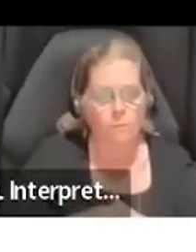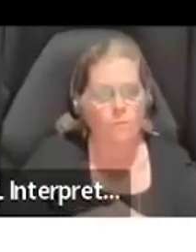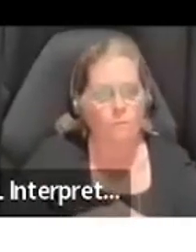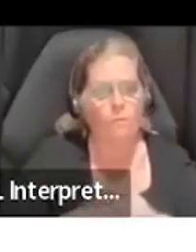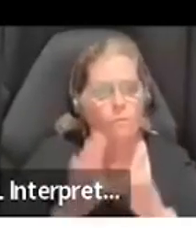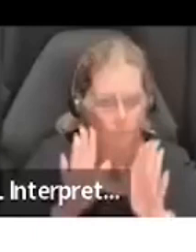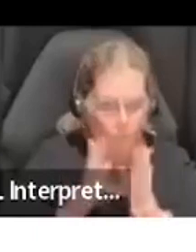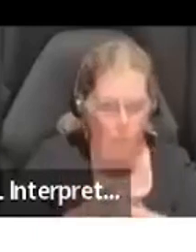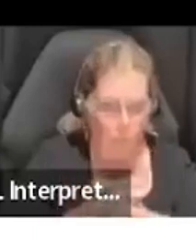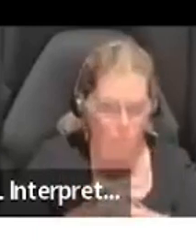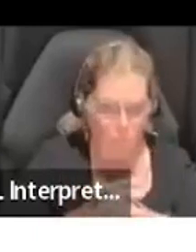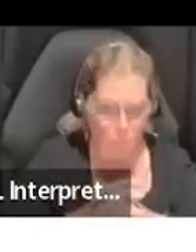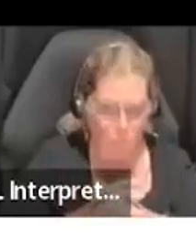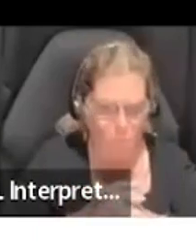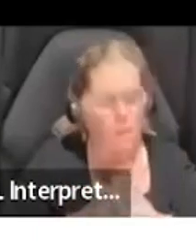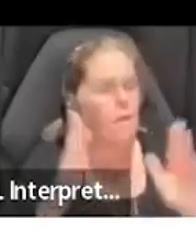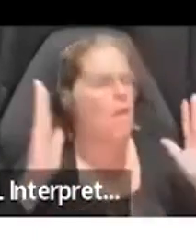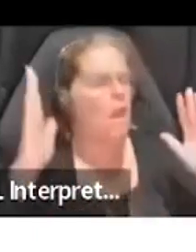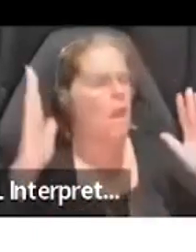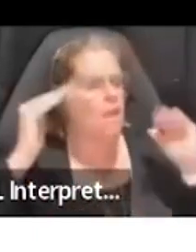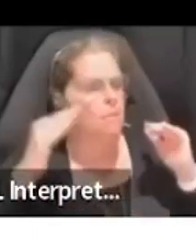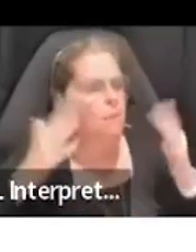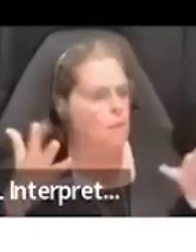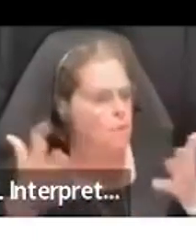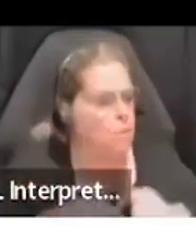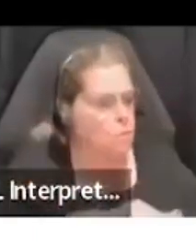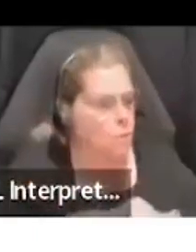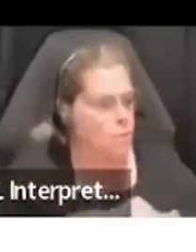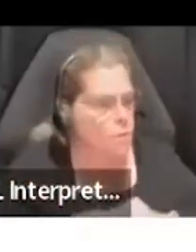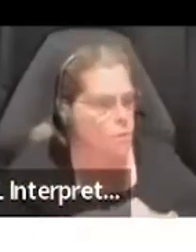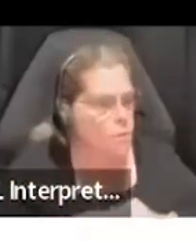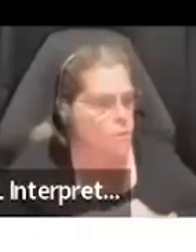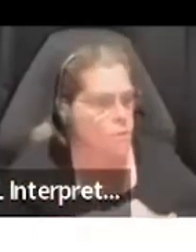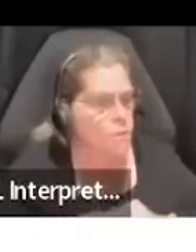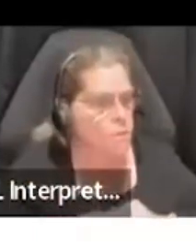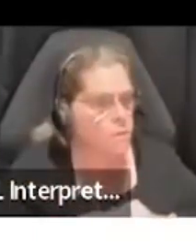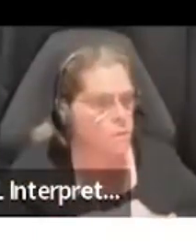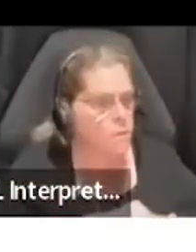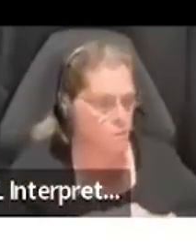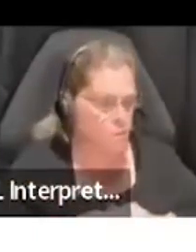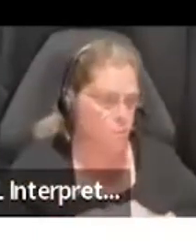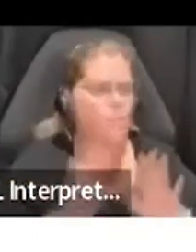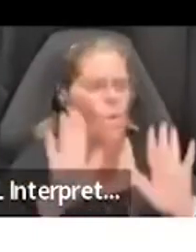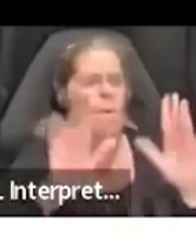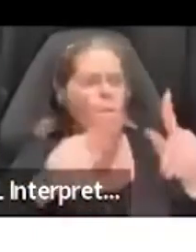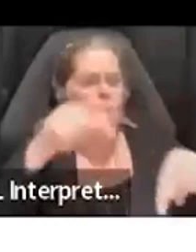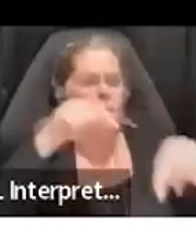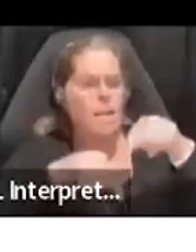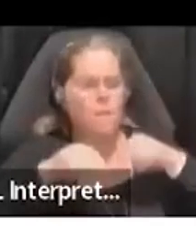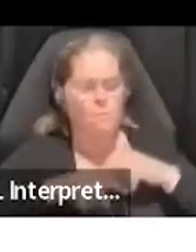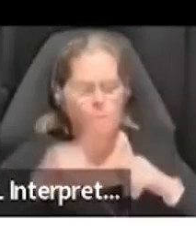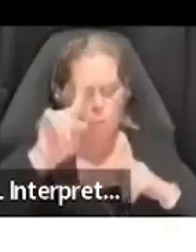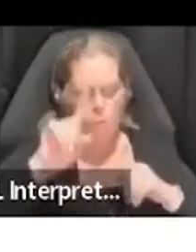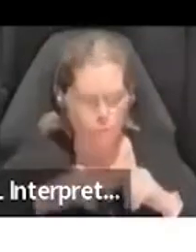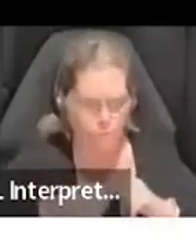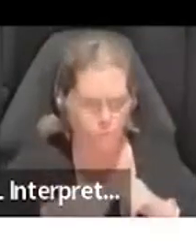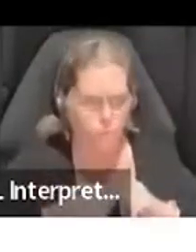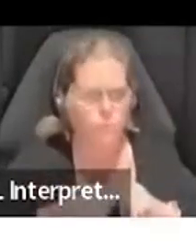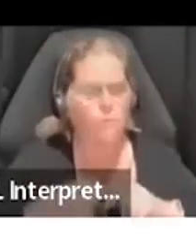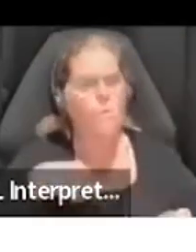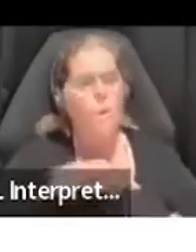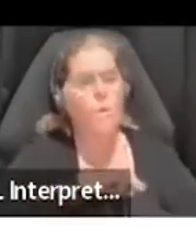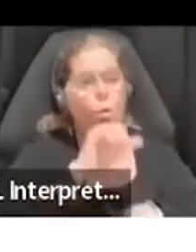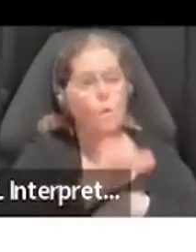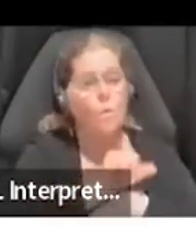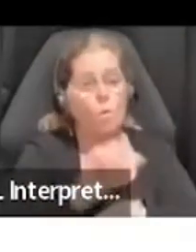of what are our expectations? Do we understand? Let me back up a minute. We have been working in Anne Arundel